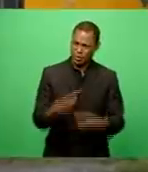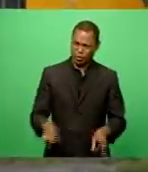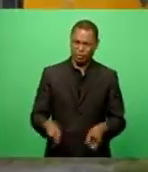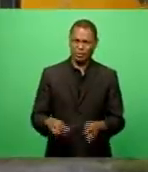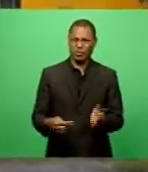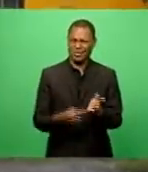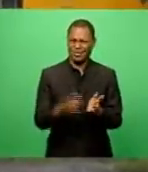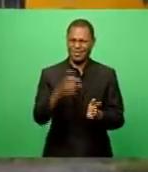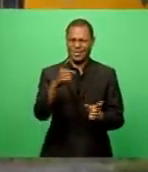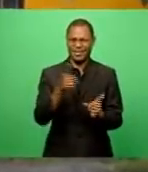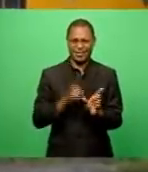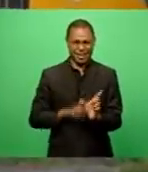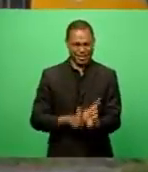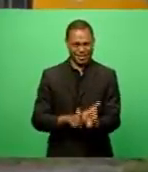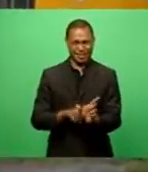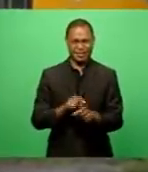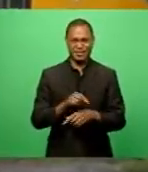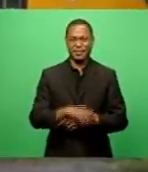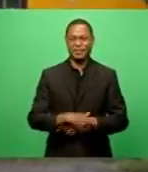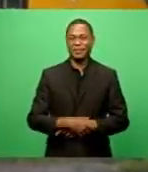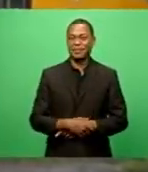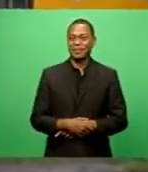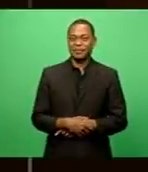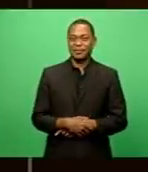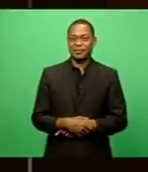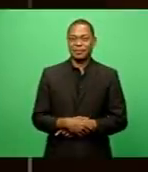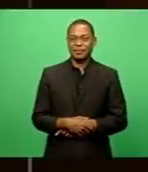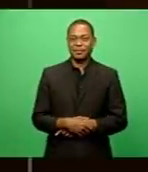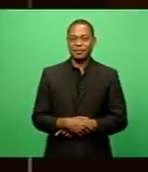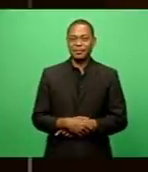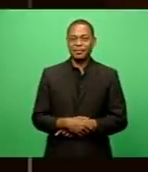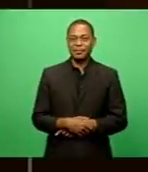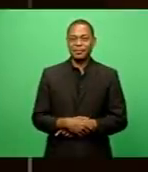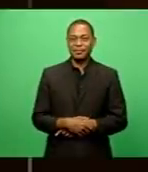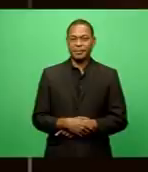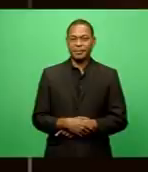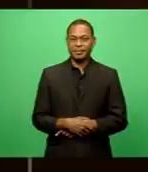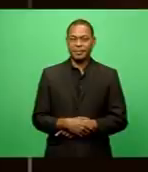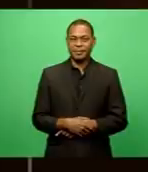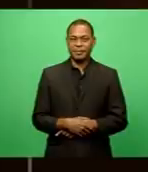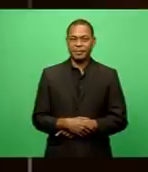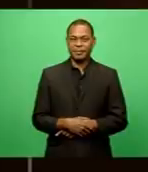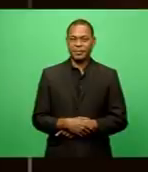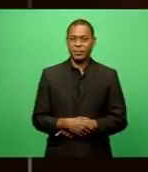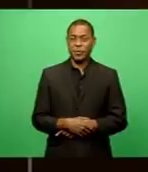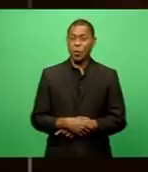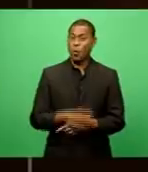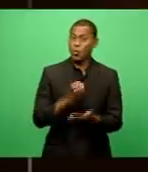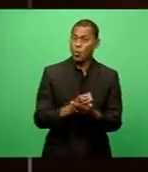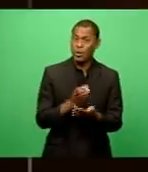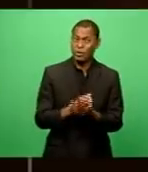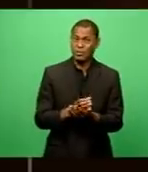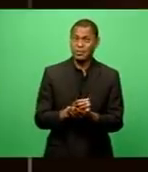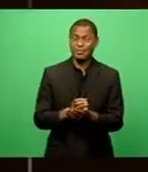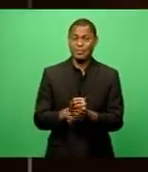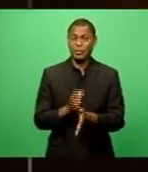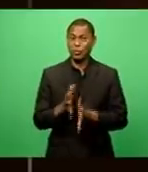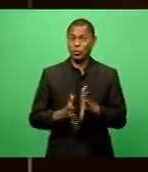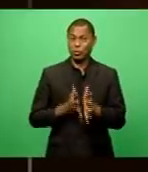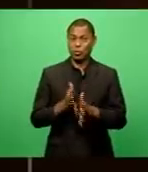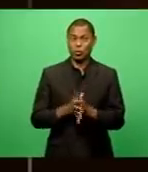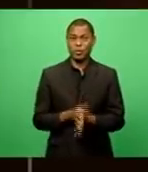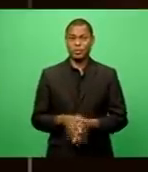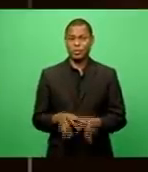Yasa. Dipesh Kumar, FBC News. And just a quick correction in this story, we showed a picture